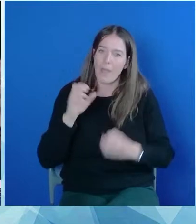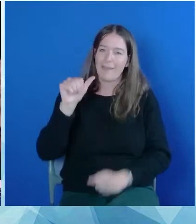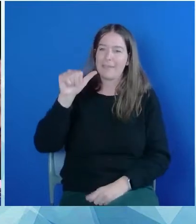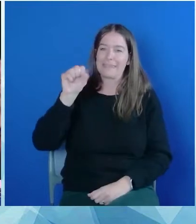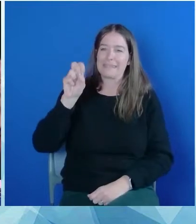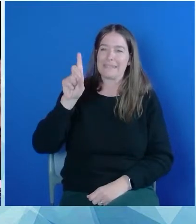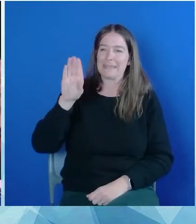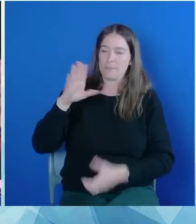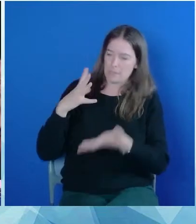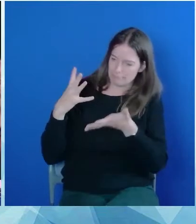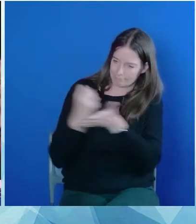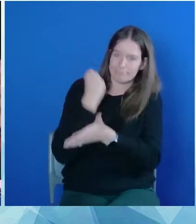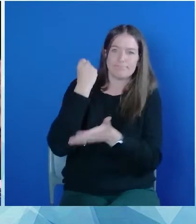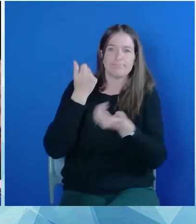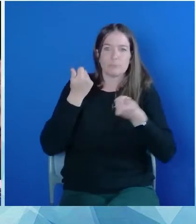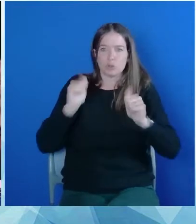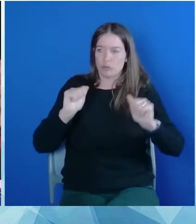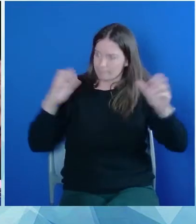those groups together,